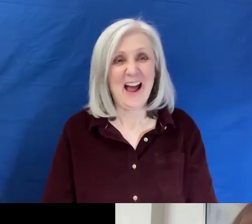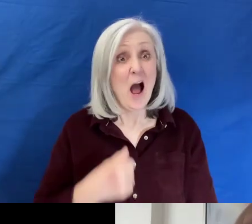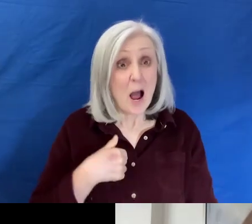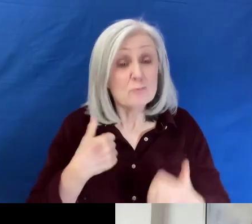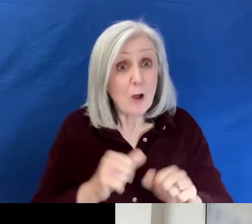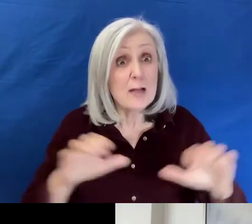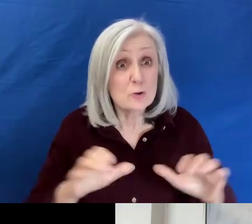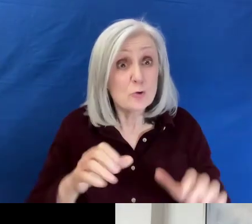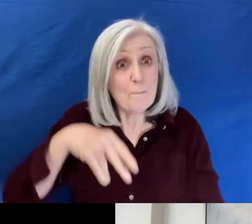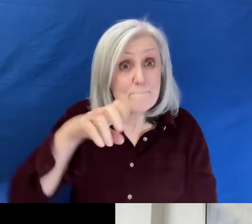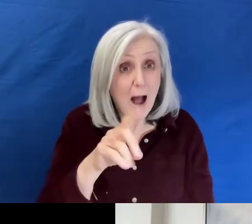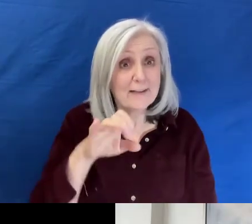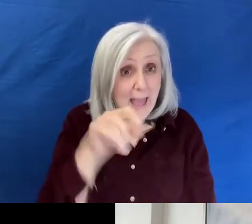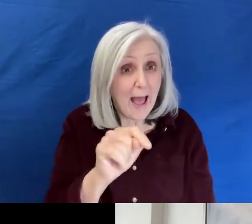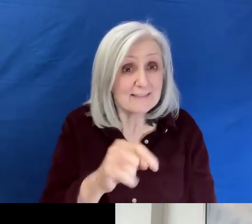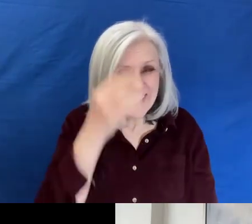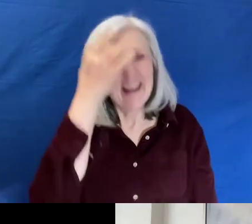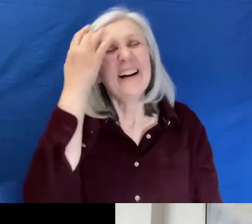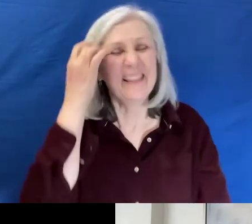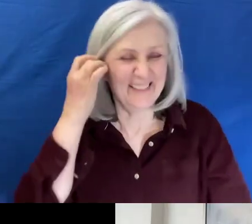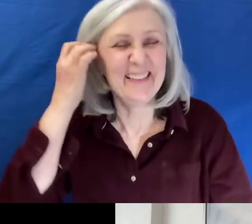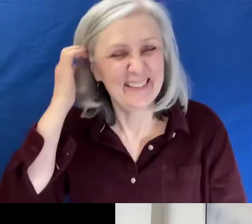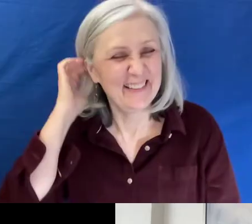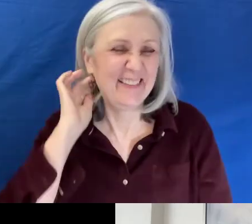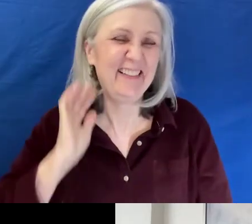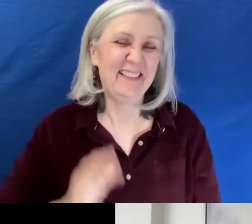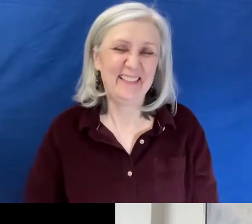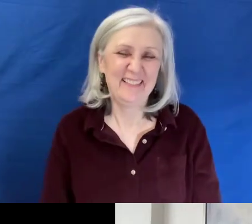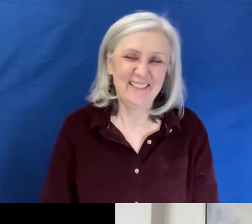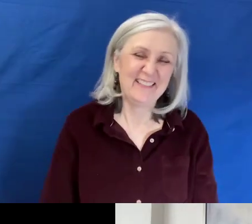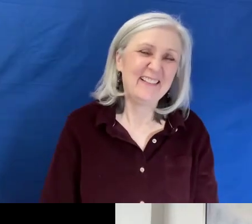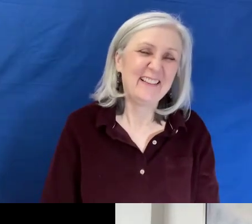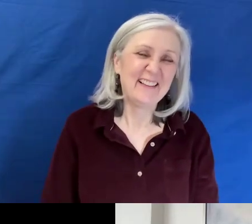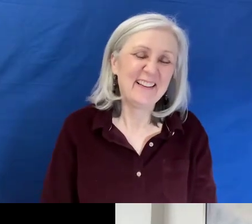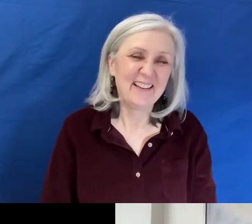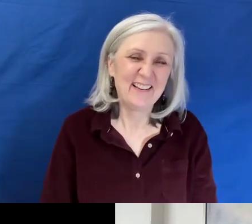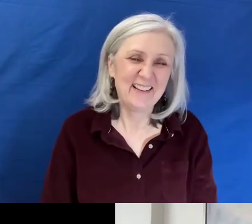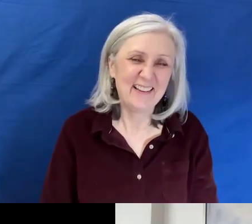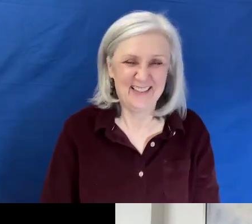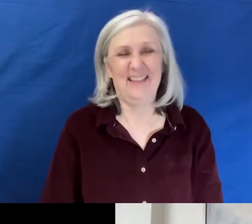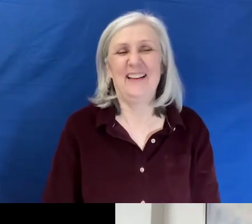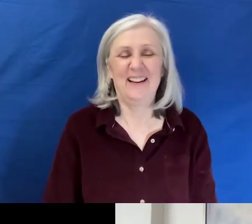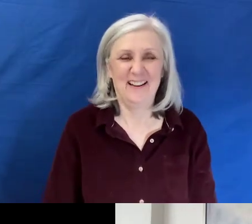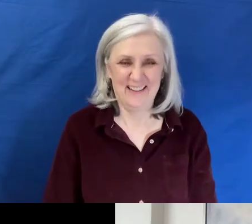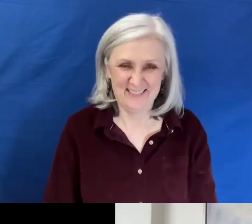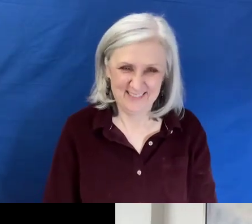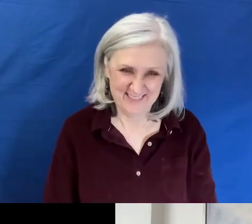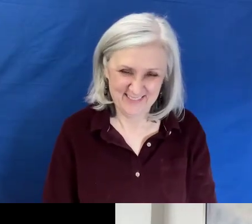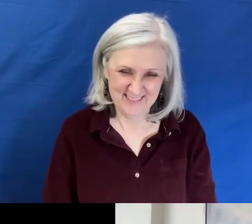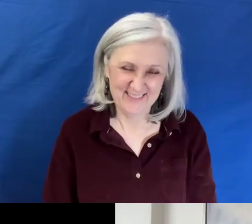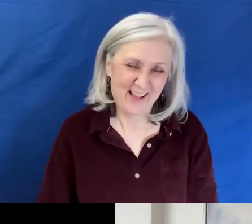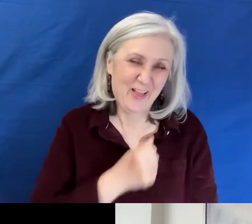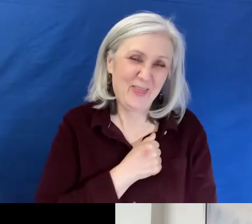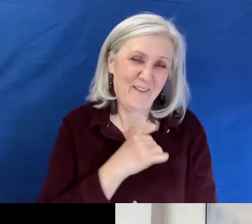to I do a can't edit podcast the here. barking out of my podcast, but I can edit my king. But Yeah, I love